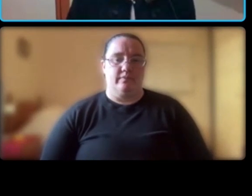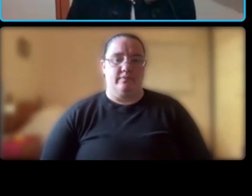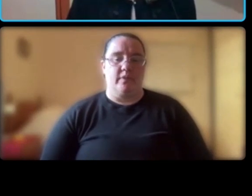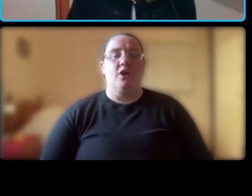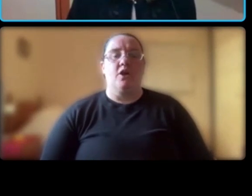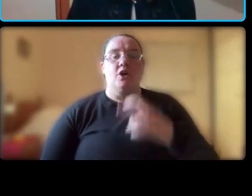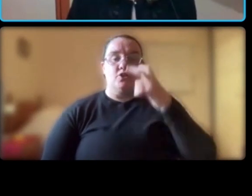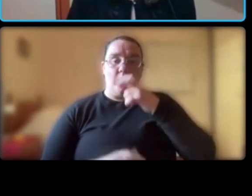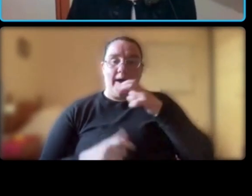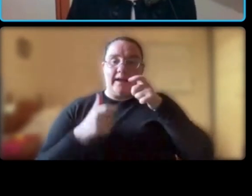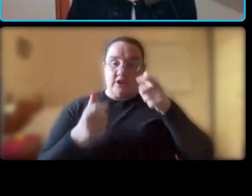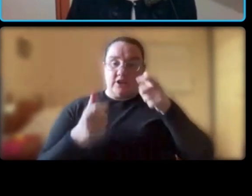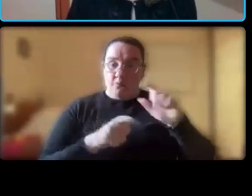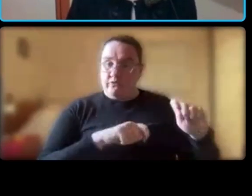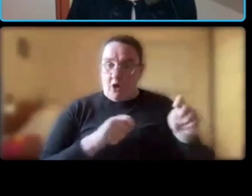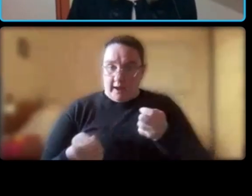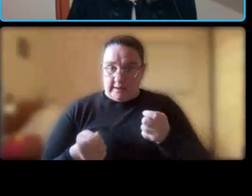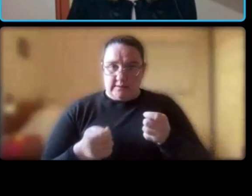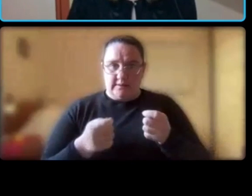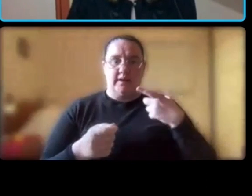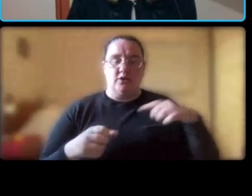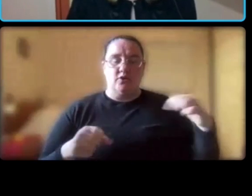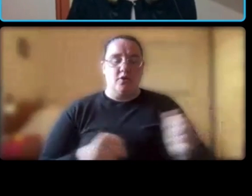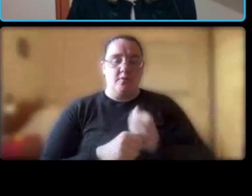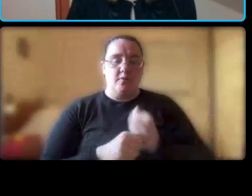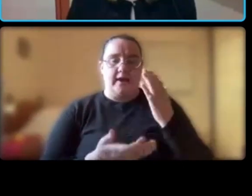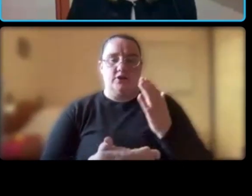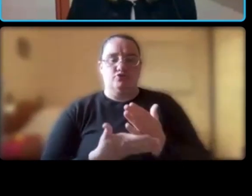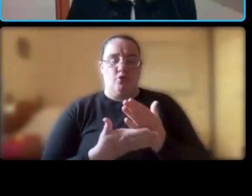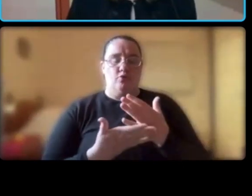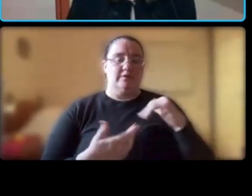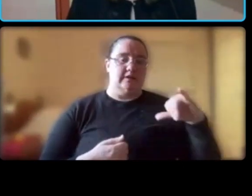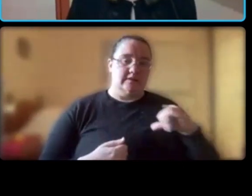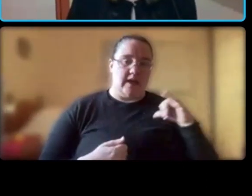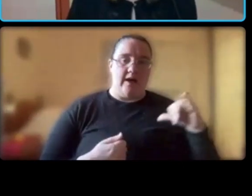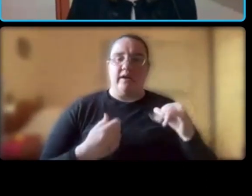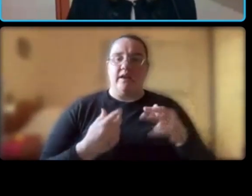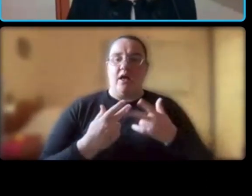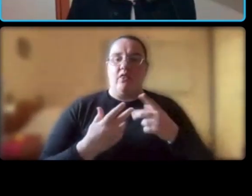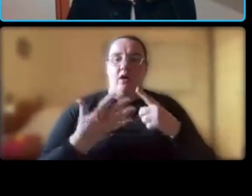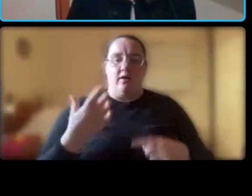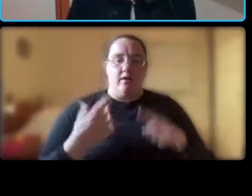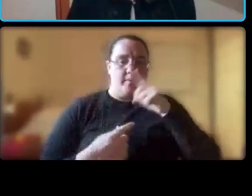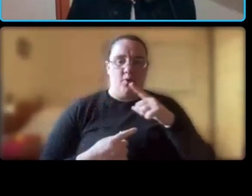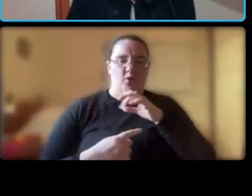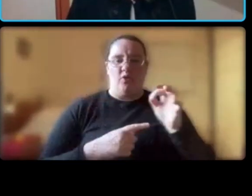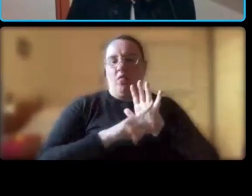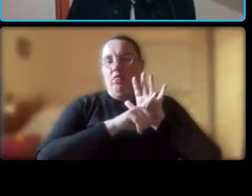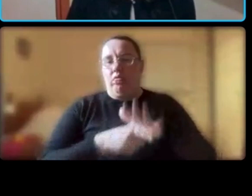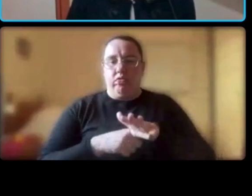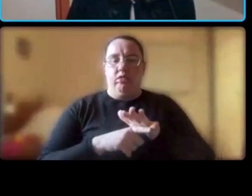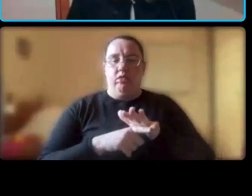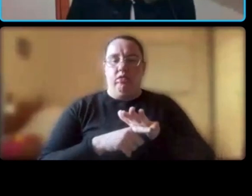that disclosures, including staff members and other individuals, are not victimised and that their identities should be